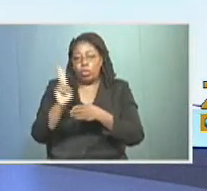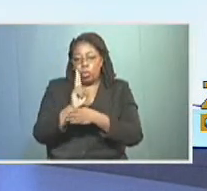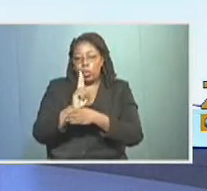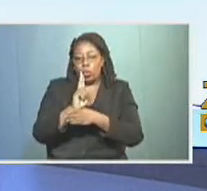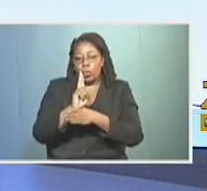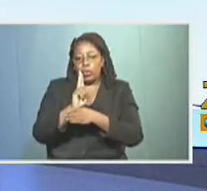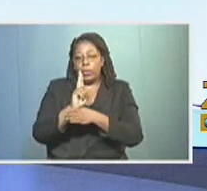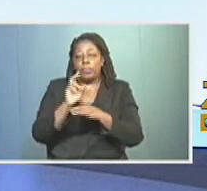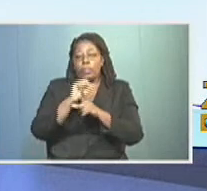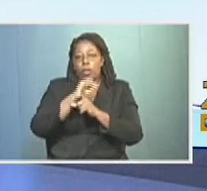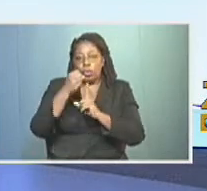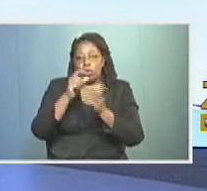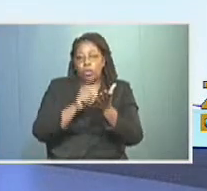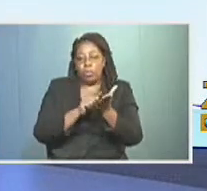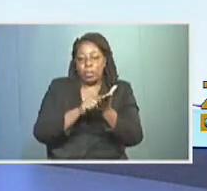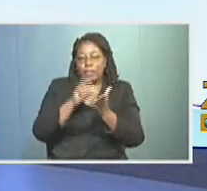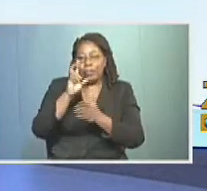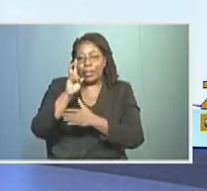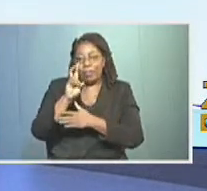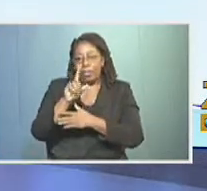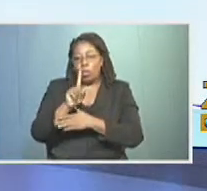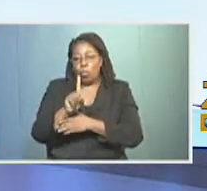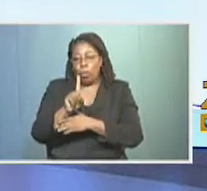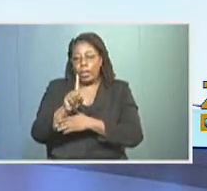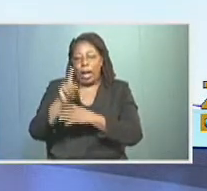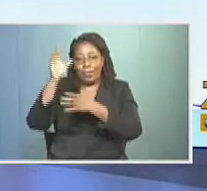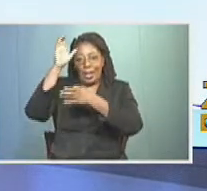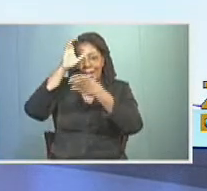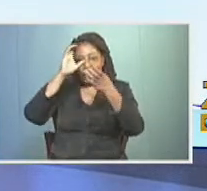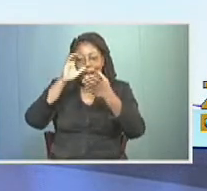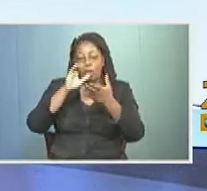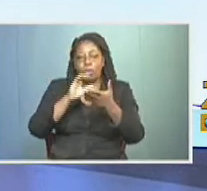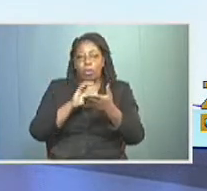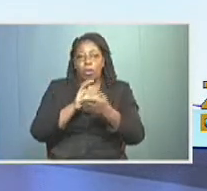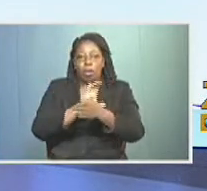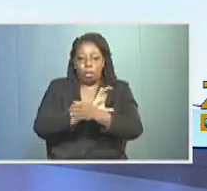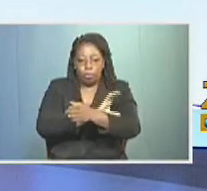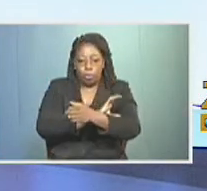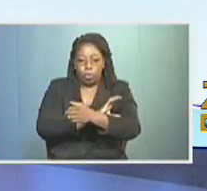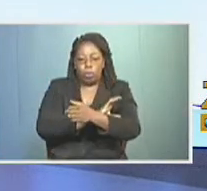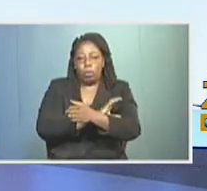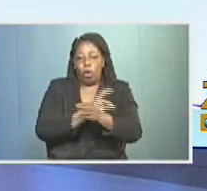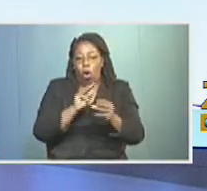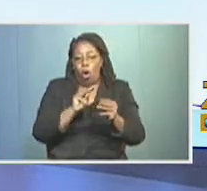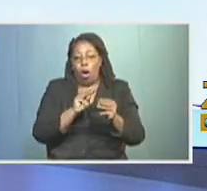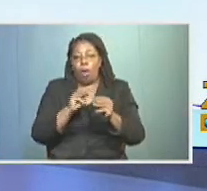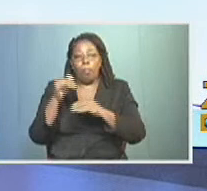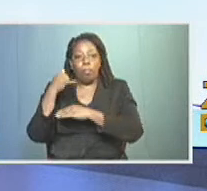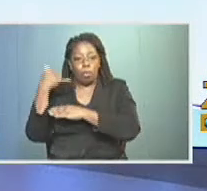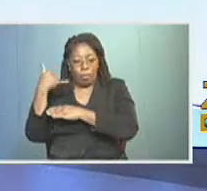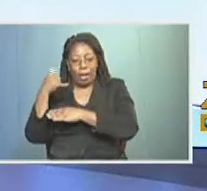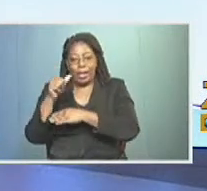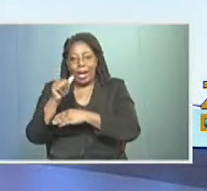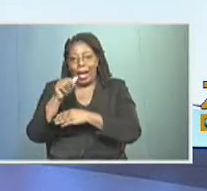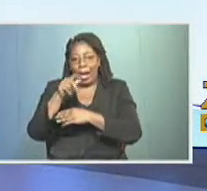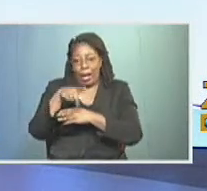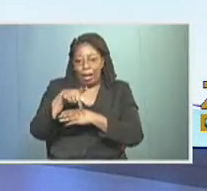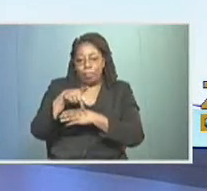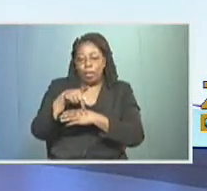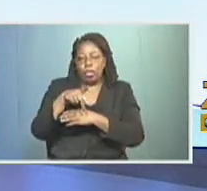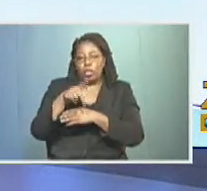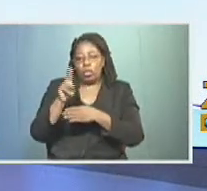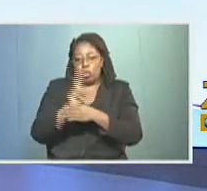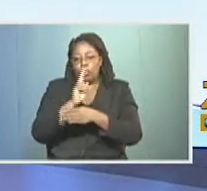social media. 71% employ cloud computing. Mobile apps are used by 67% of the businesses